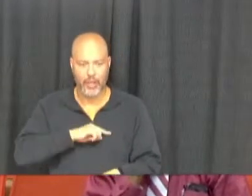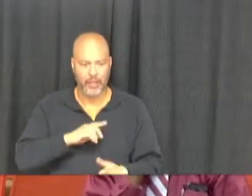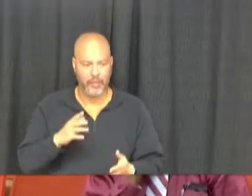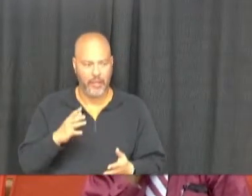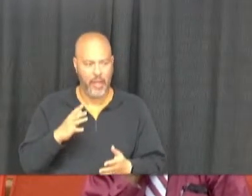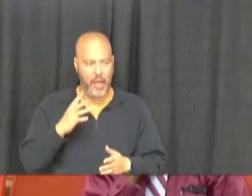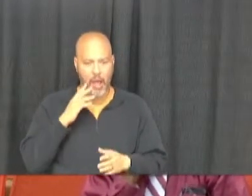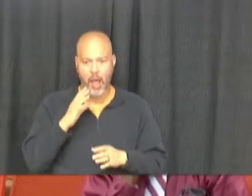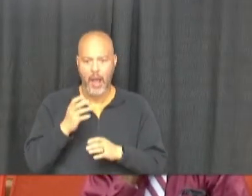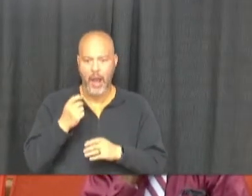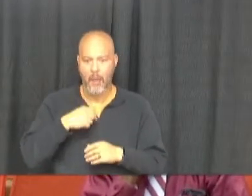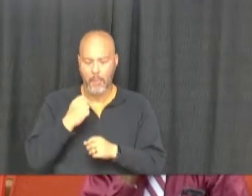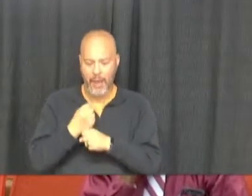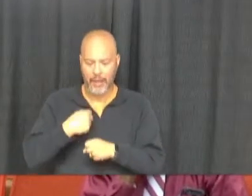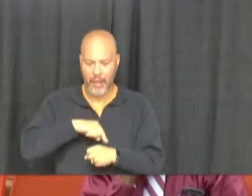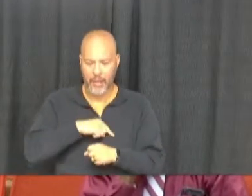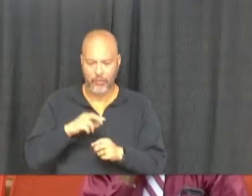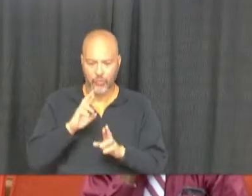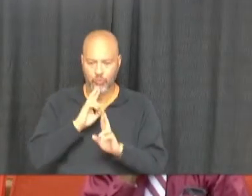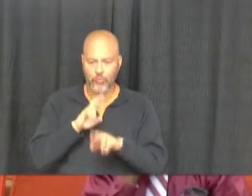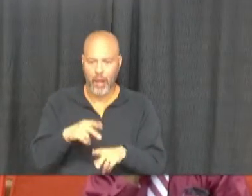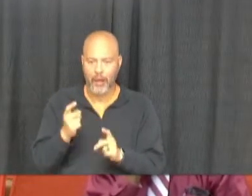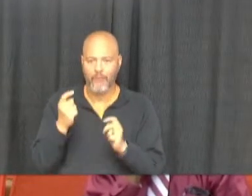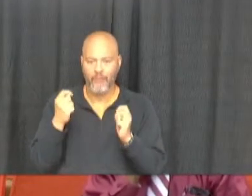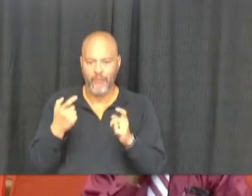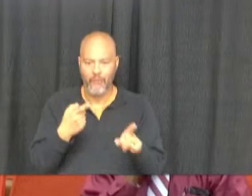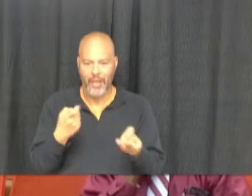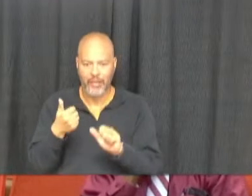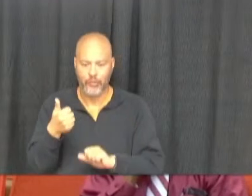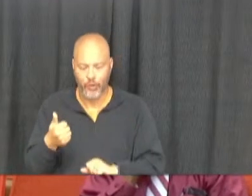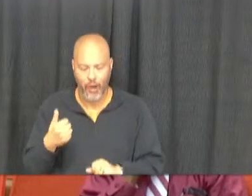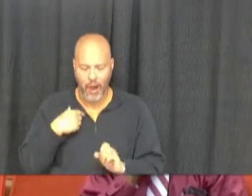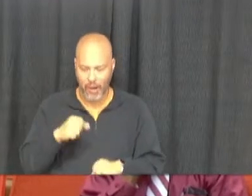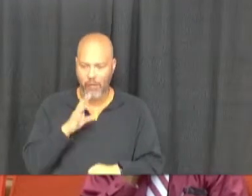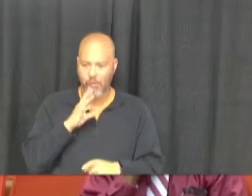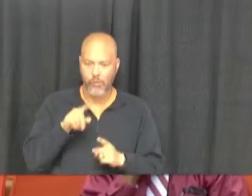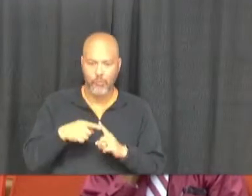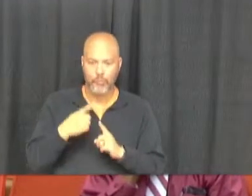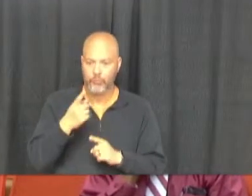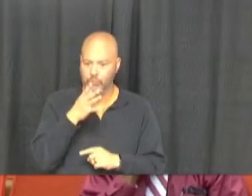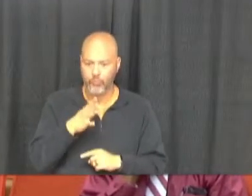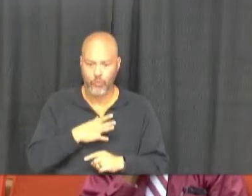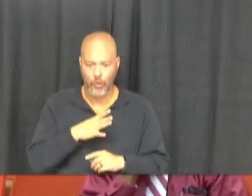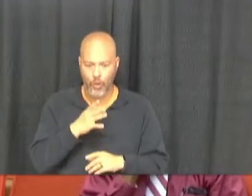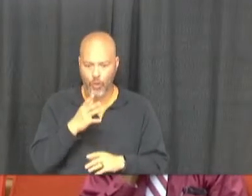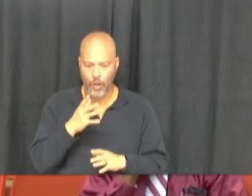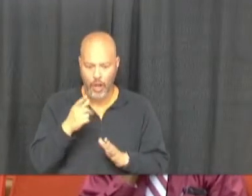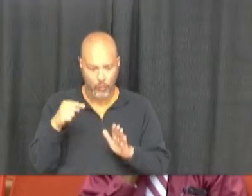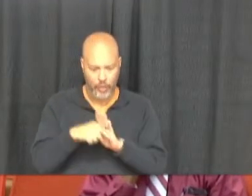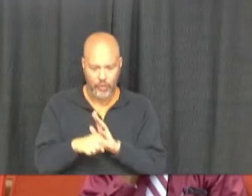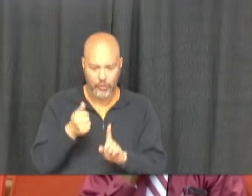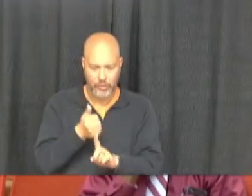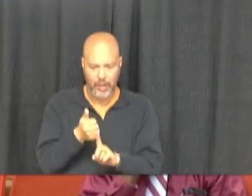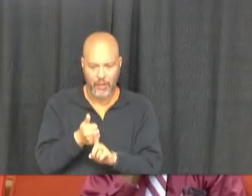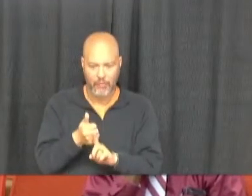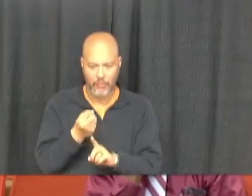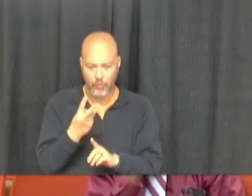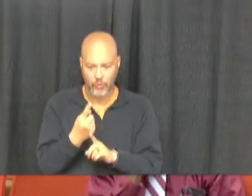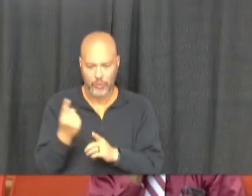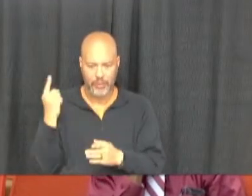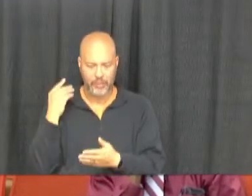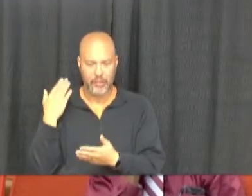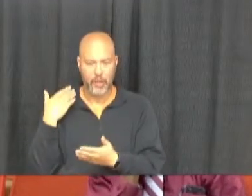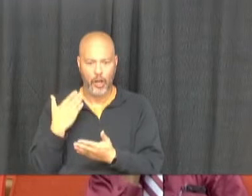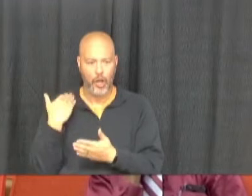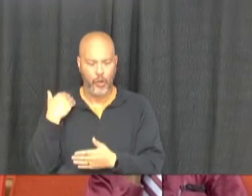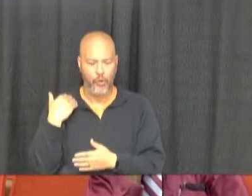quicker. For example, I can speak of a young lady that took her life a few weeks ago, and we had